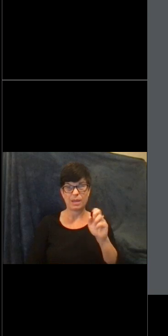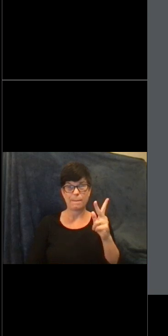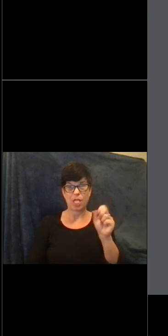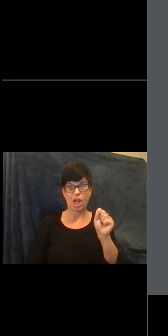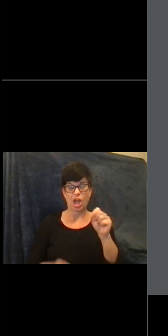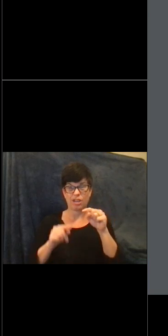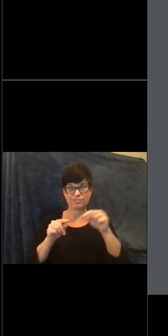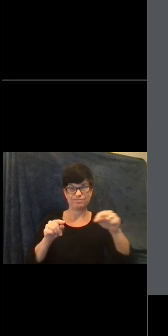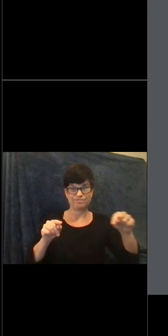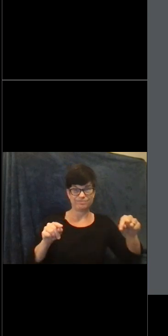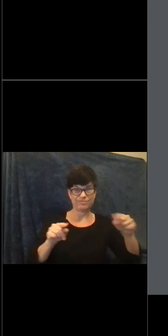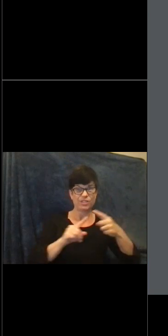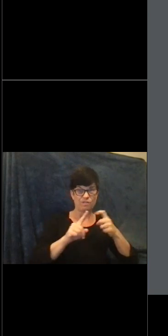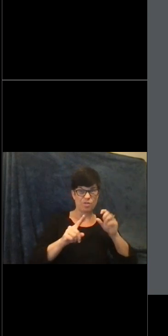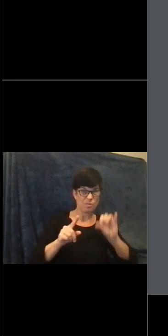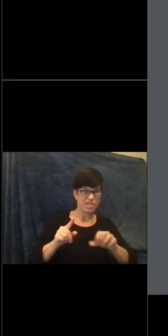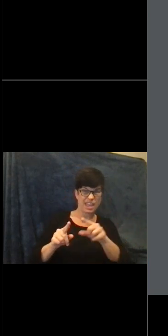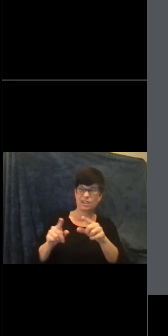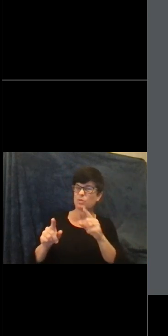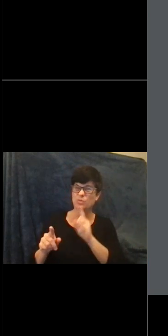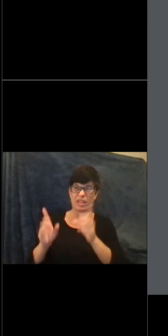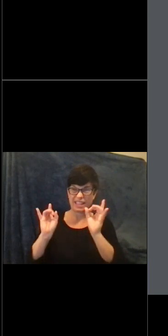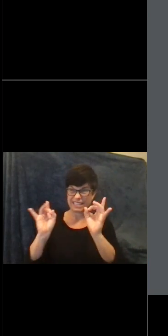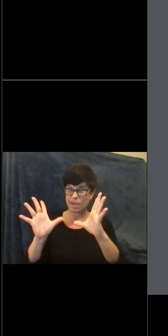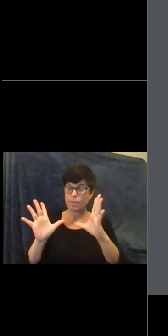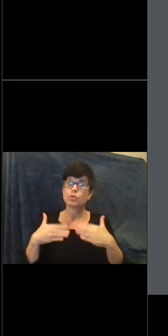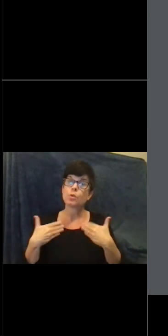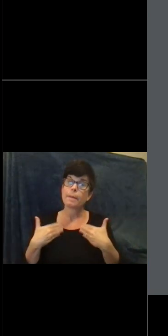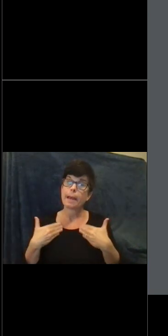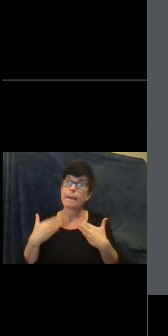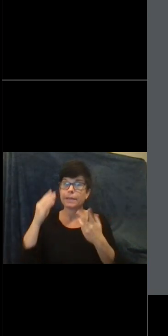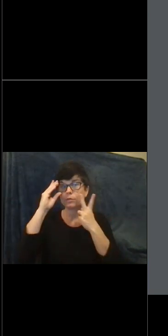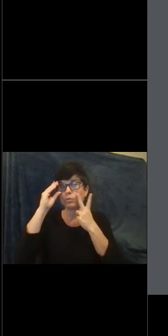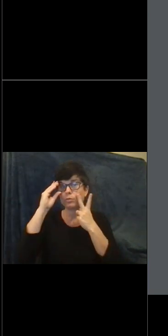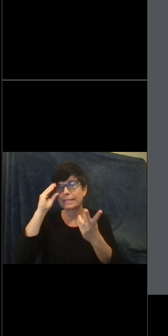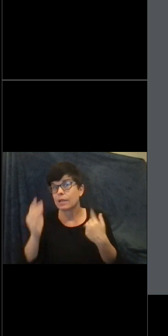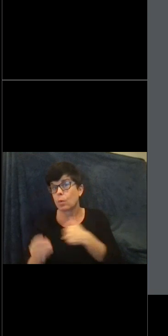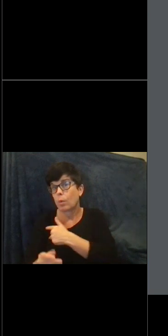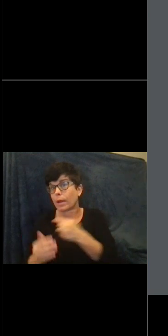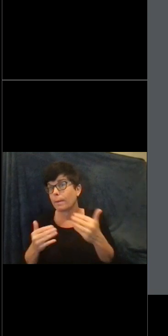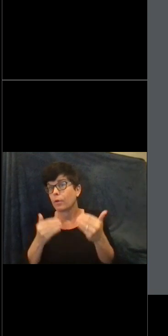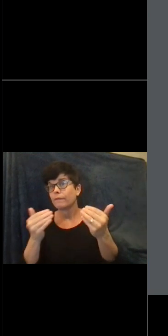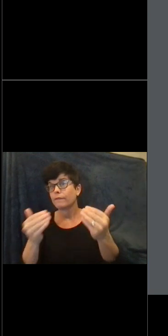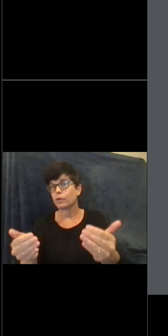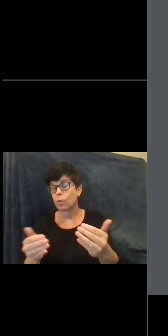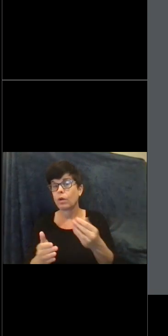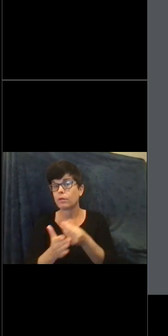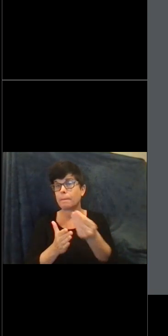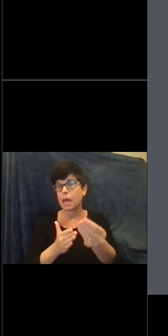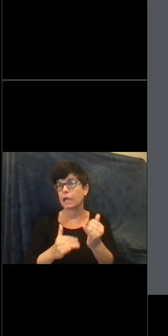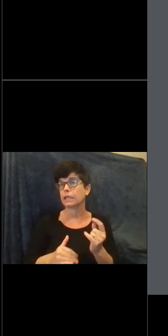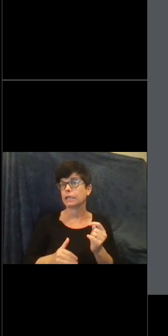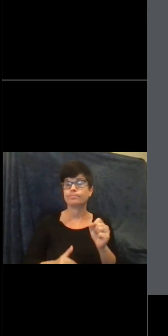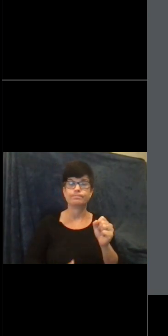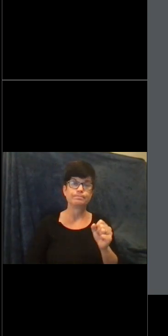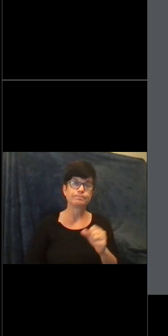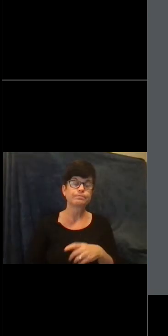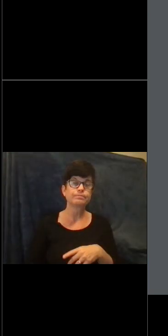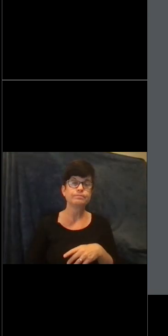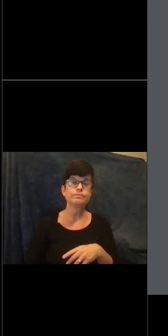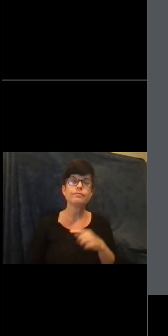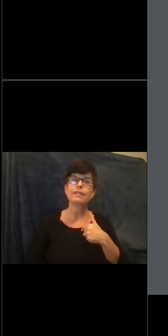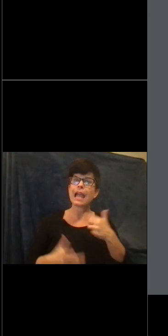and it's terrible. So I'm glad to see that we're moving forward with that. I would like to